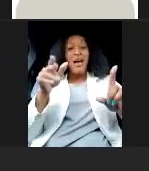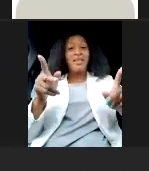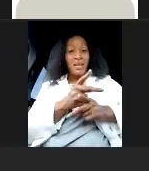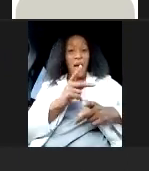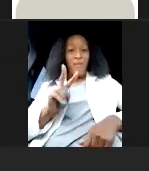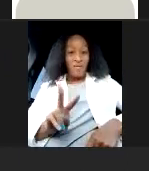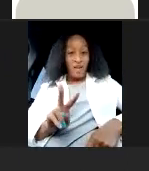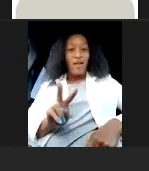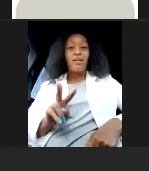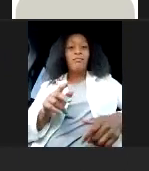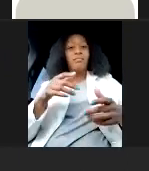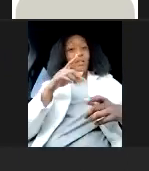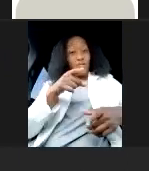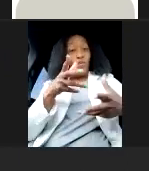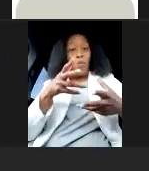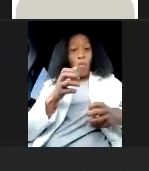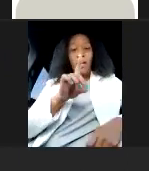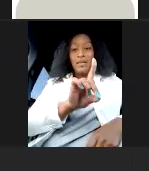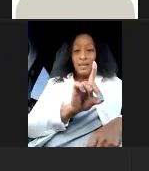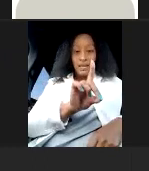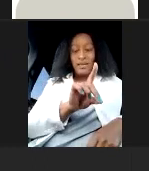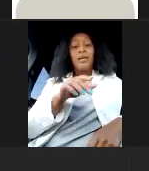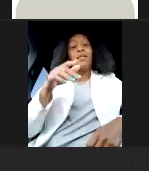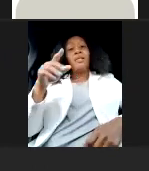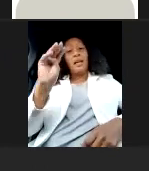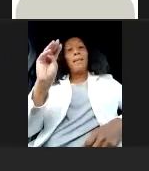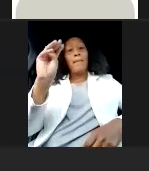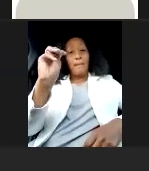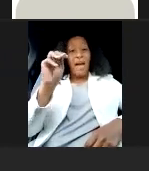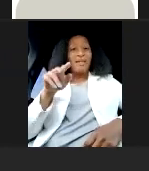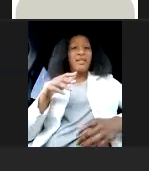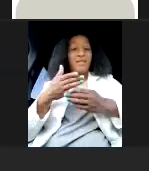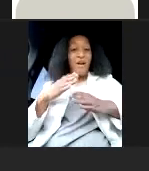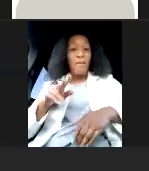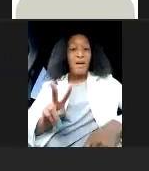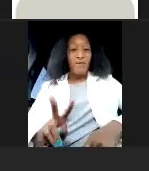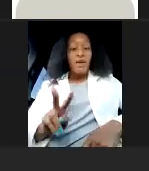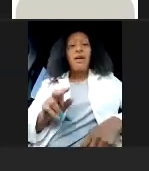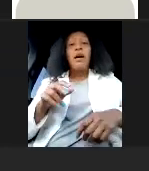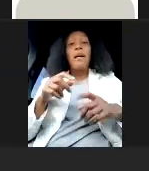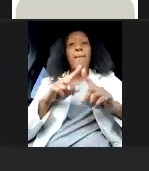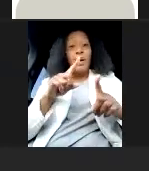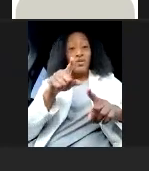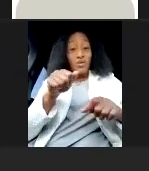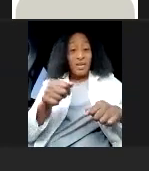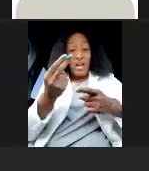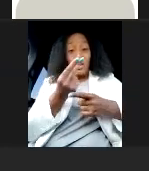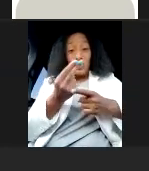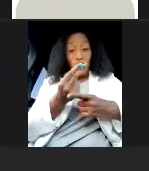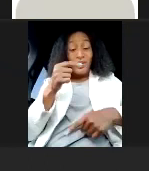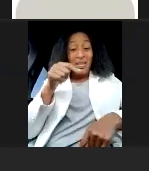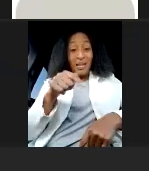the density formula and utilizing the problem solving pyramid. And I have 3 examples in